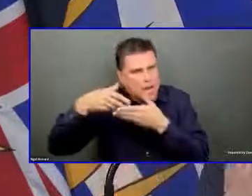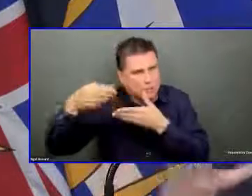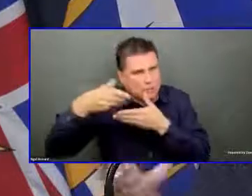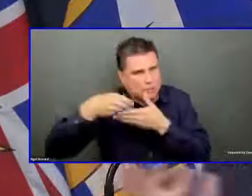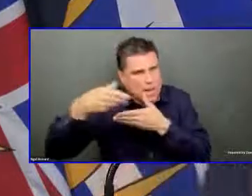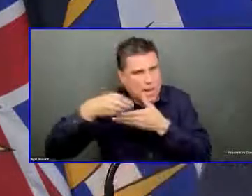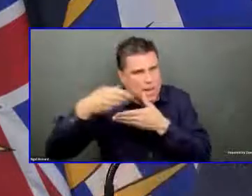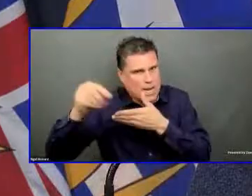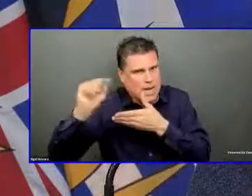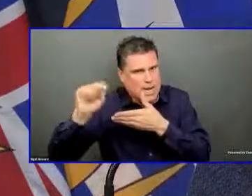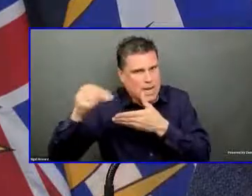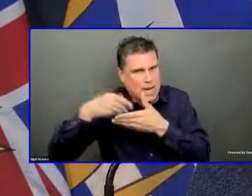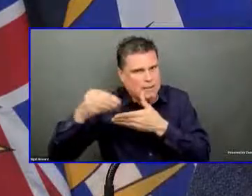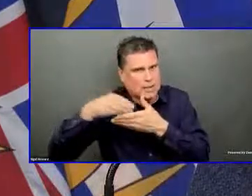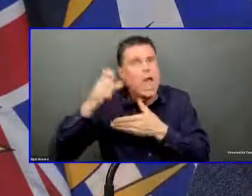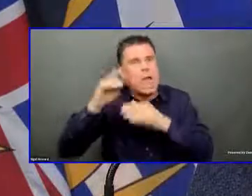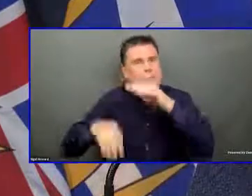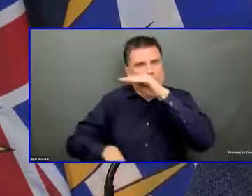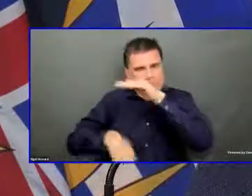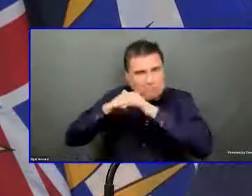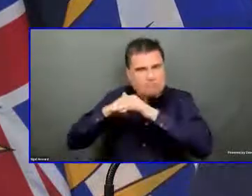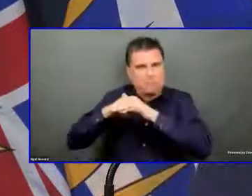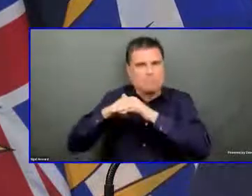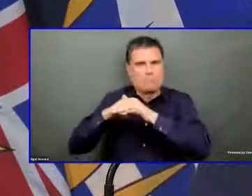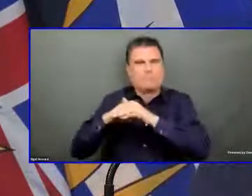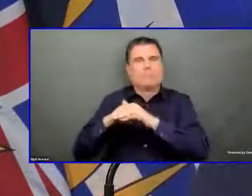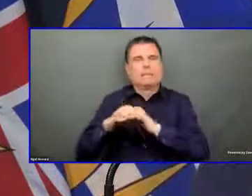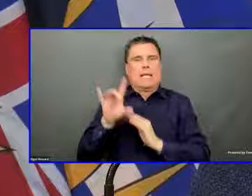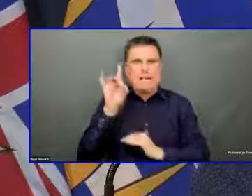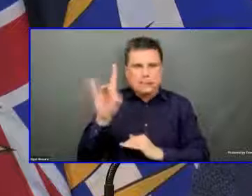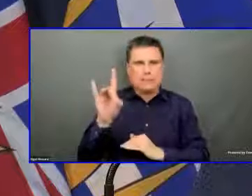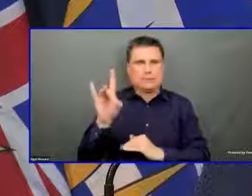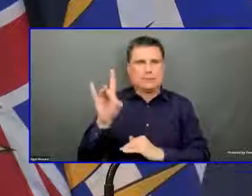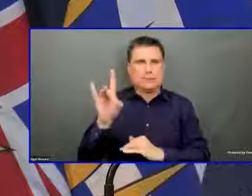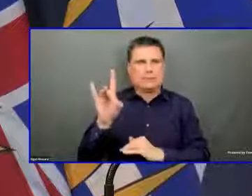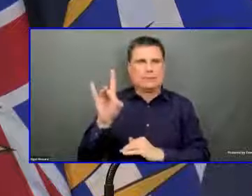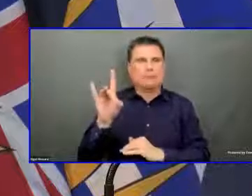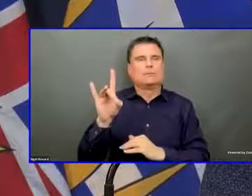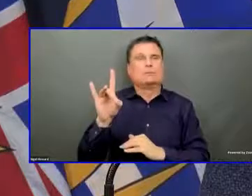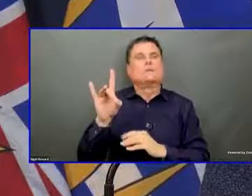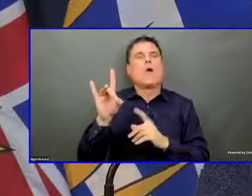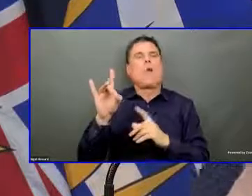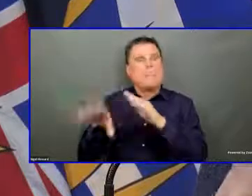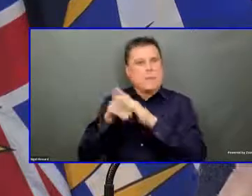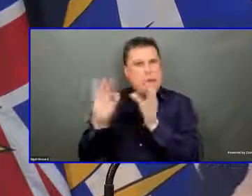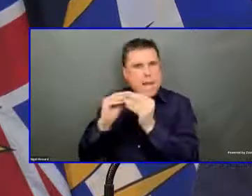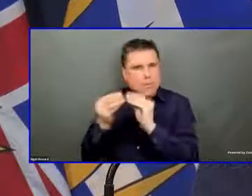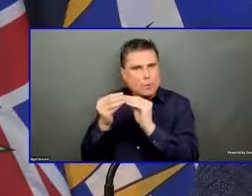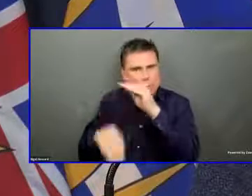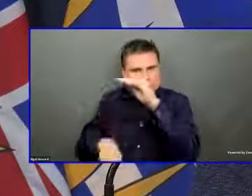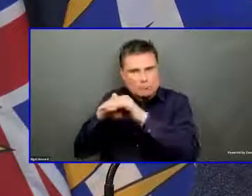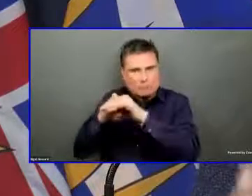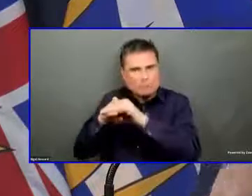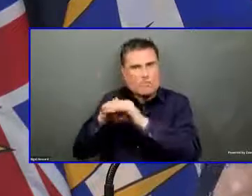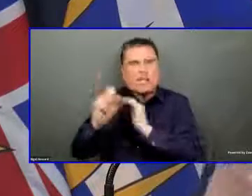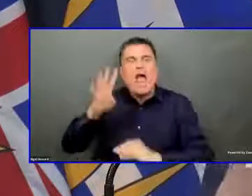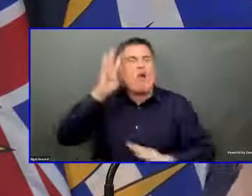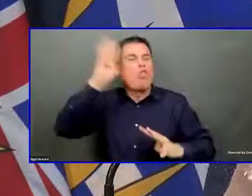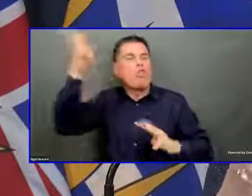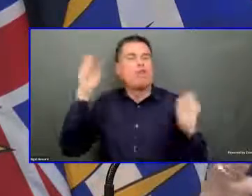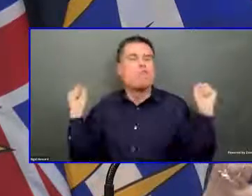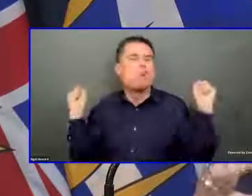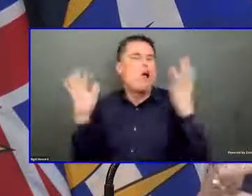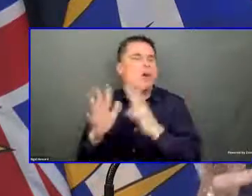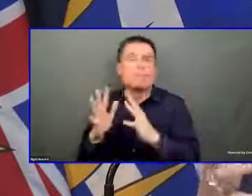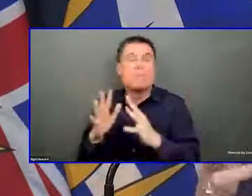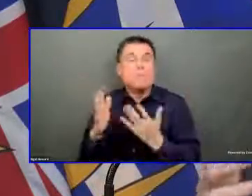we've talked with. There's nothing scientific about it except that it's small enough. You need to know who that is, and it's kind of